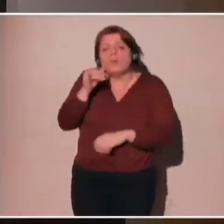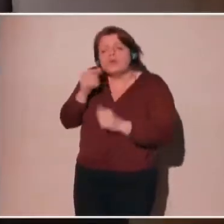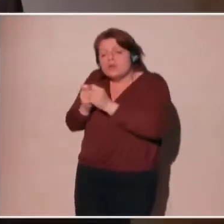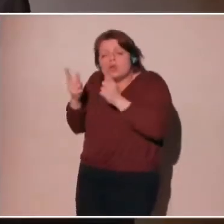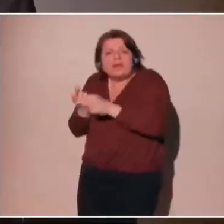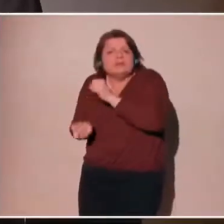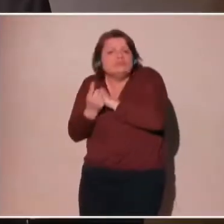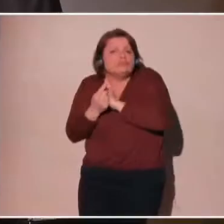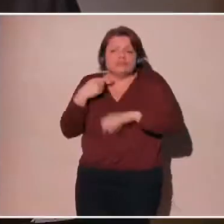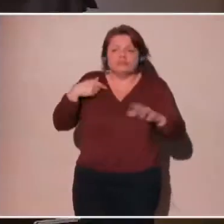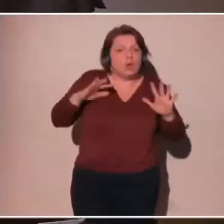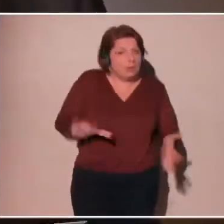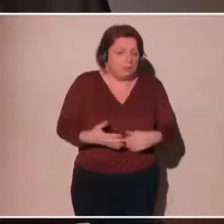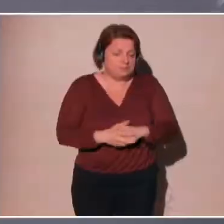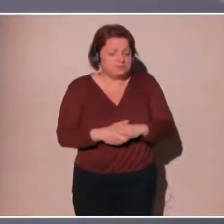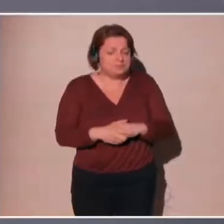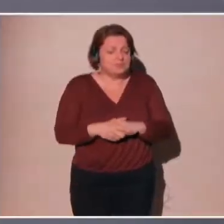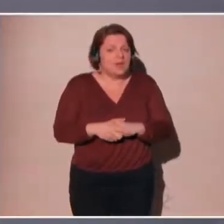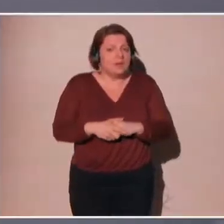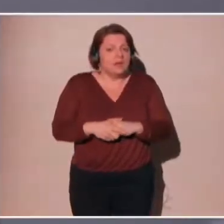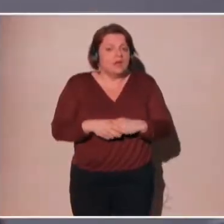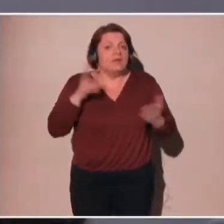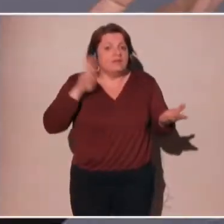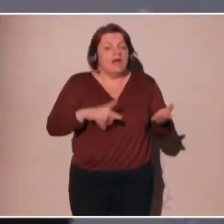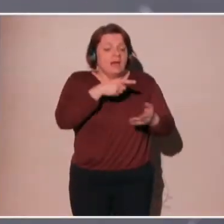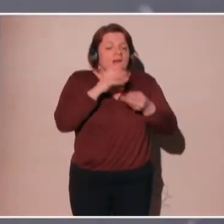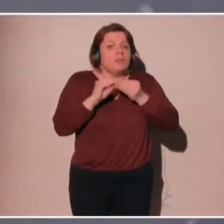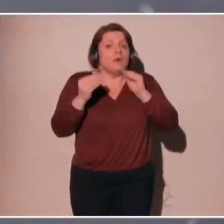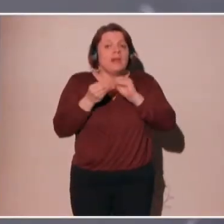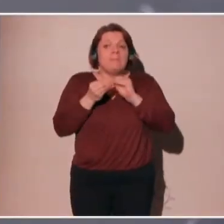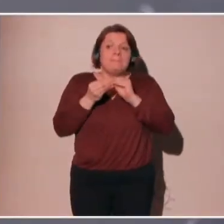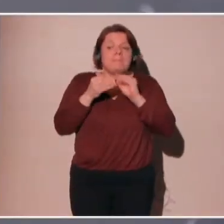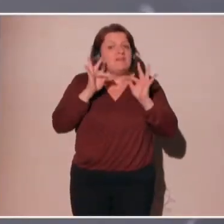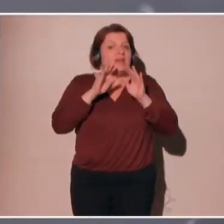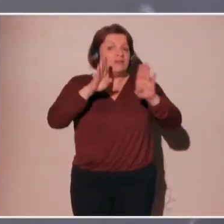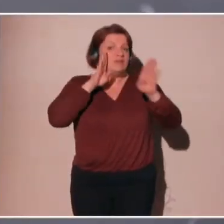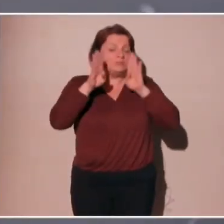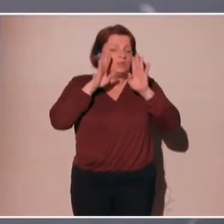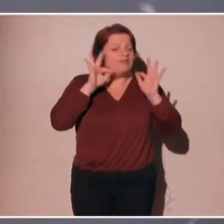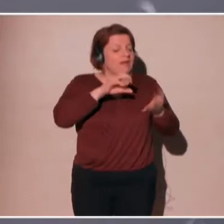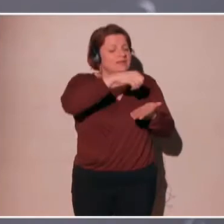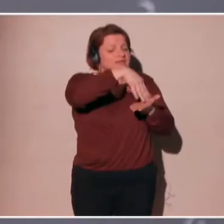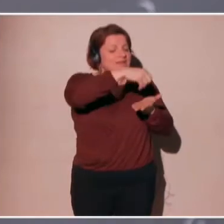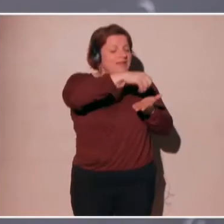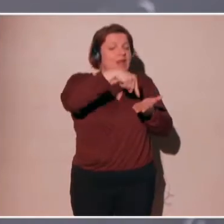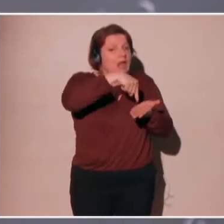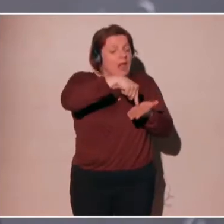and innovation and startups, how does that work? Well, for Facebook,